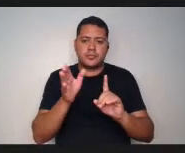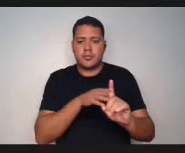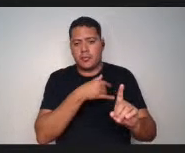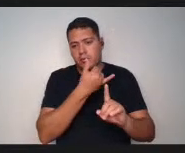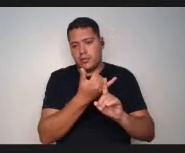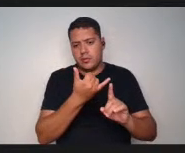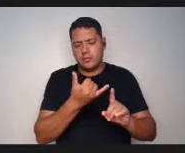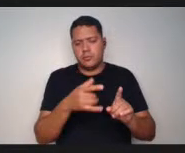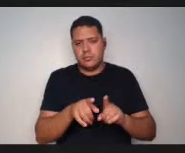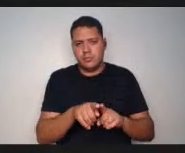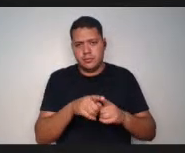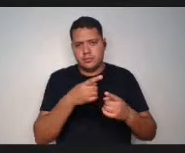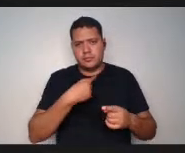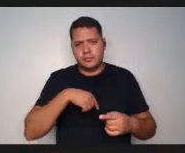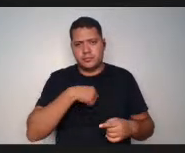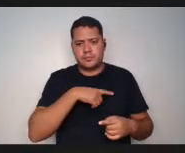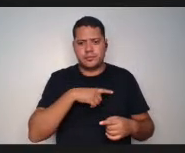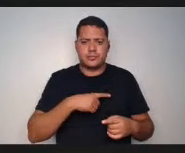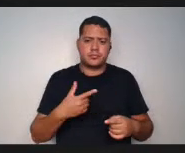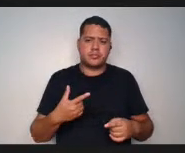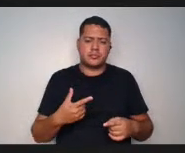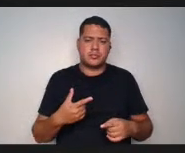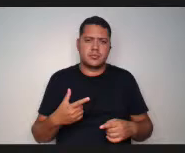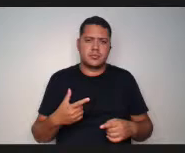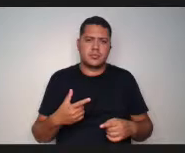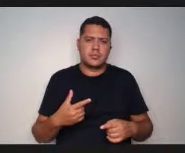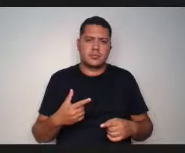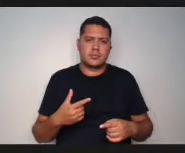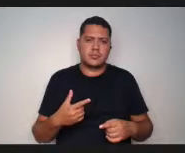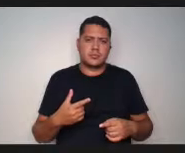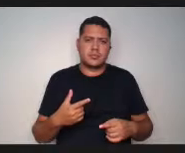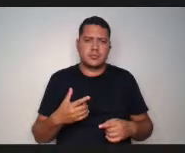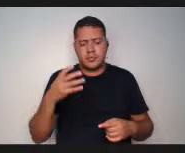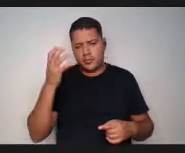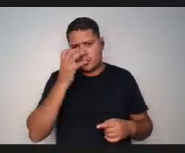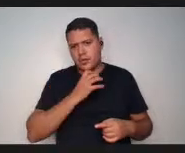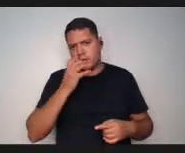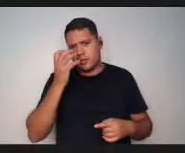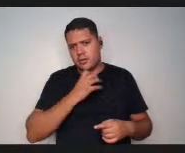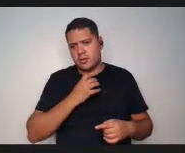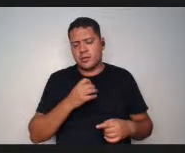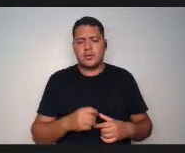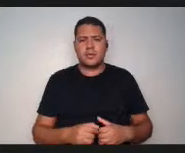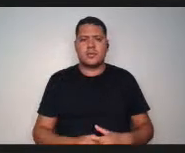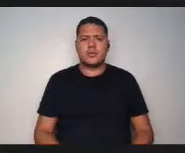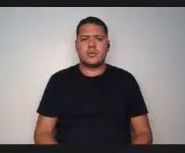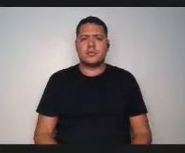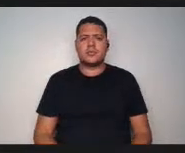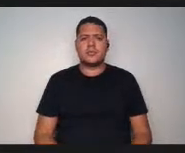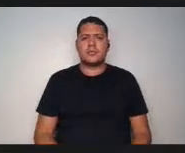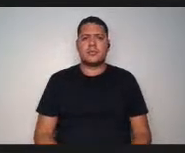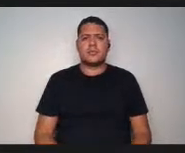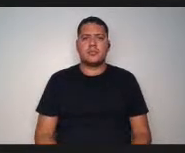how different organizations have addressed work-related, COVID-19 work-related work stressors.